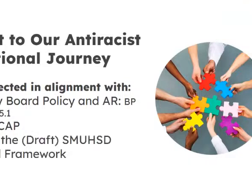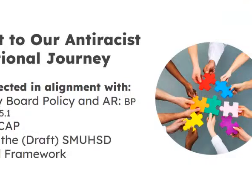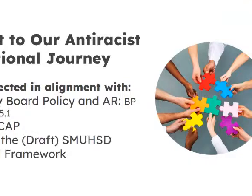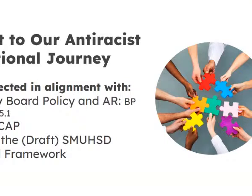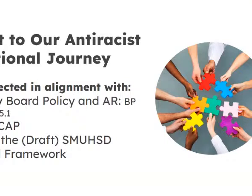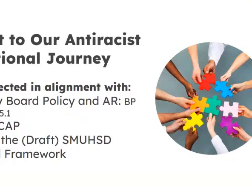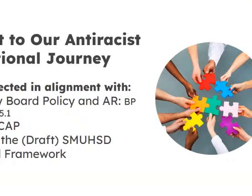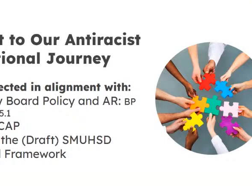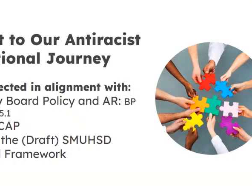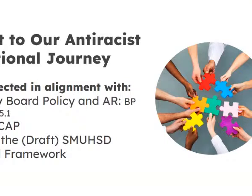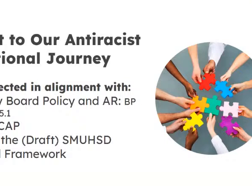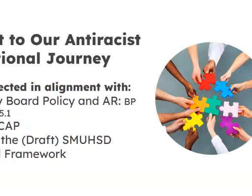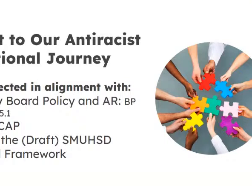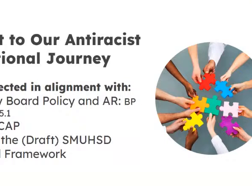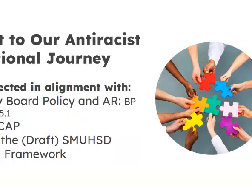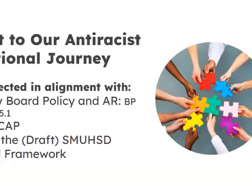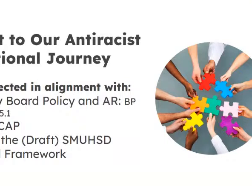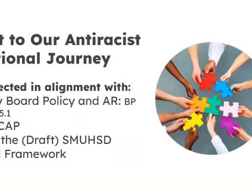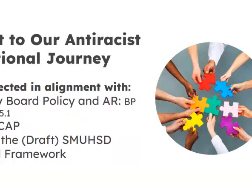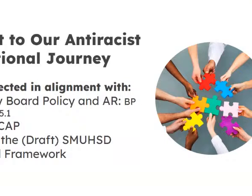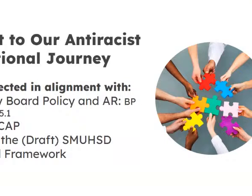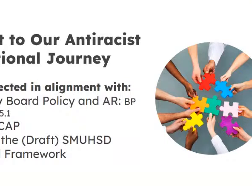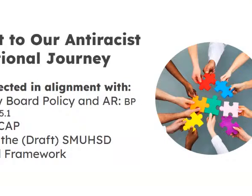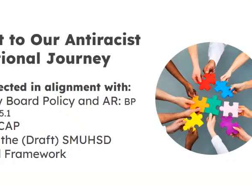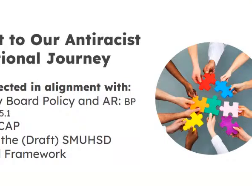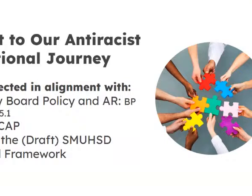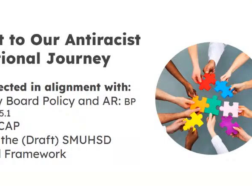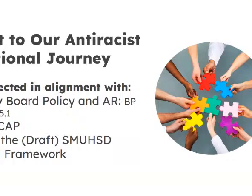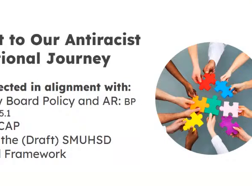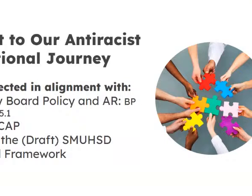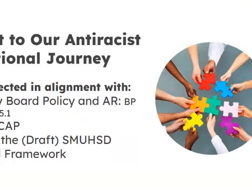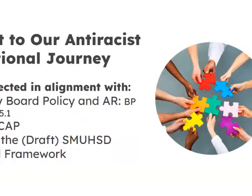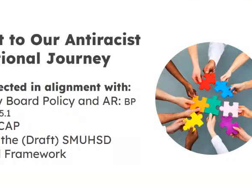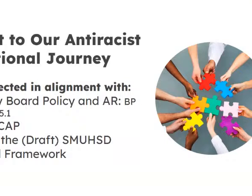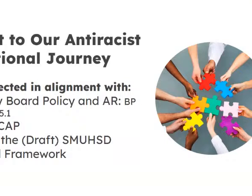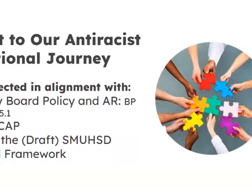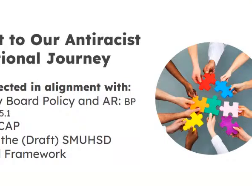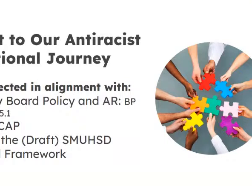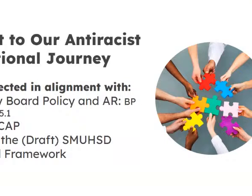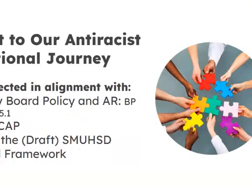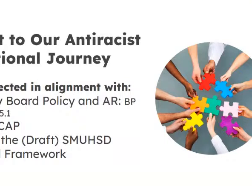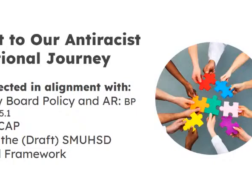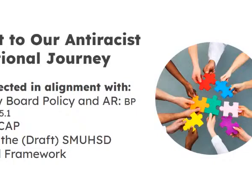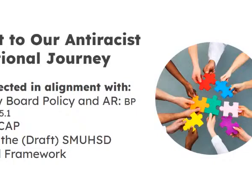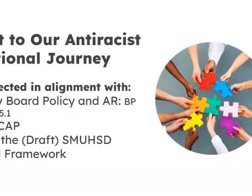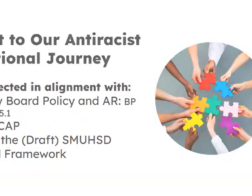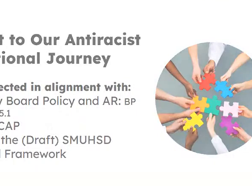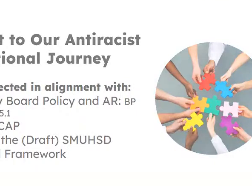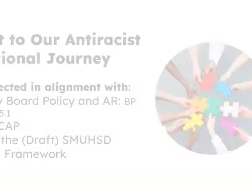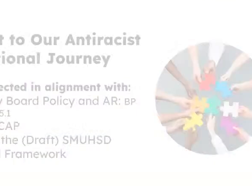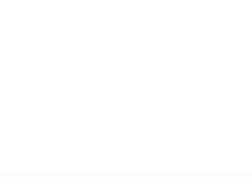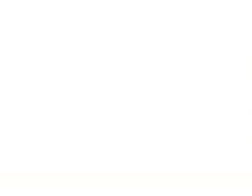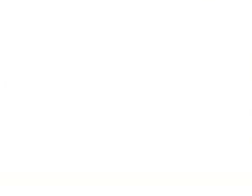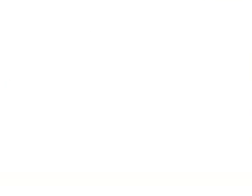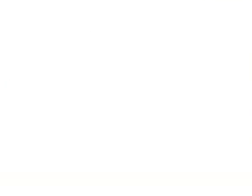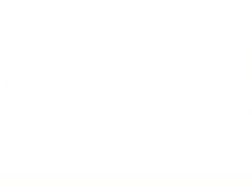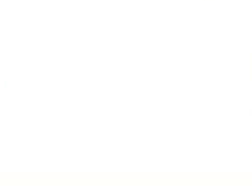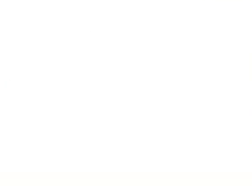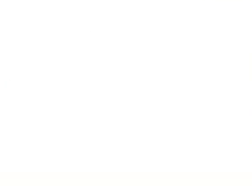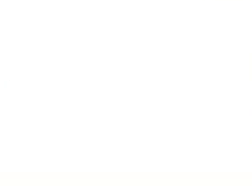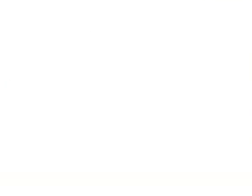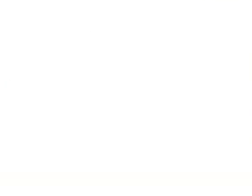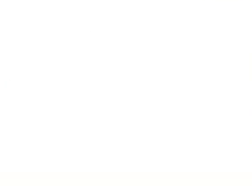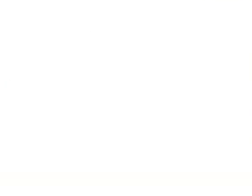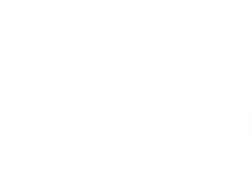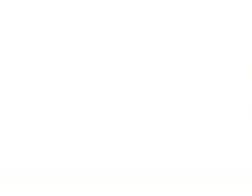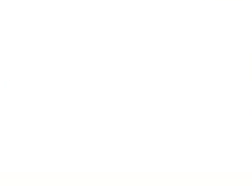draft instructional framework, we really crossed that with all the inputs that were offered to our educators in our January PD day. And